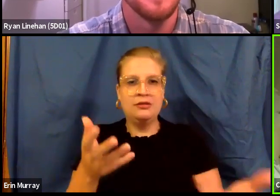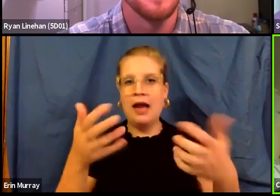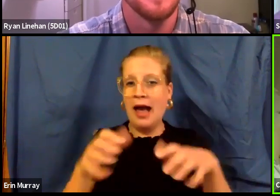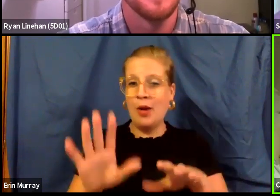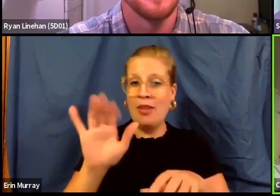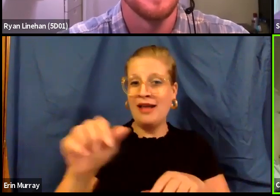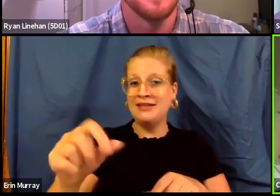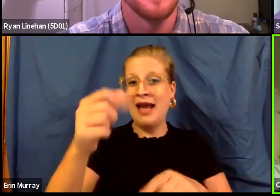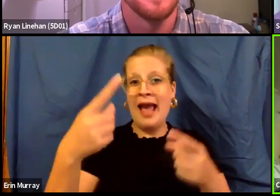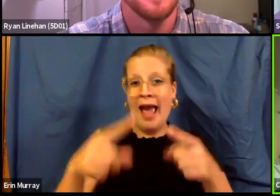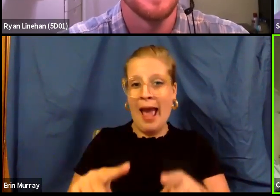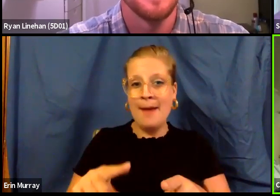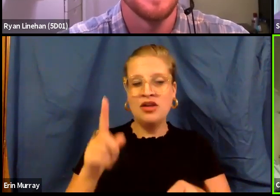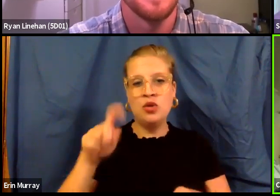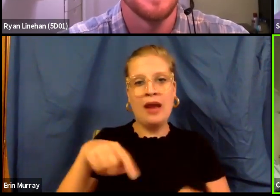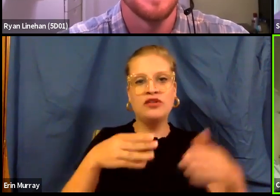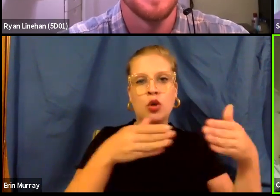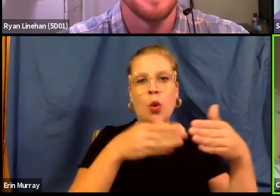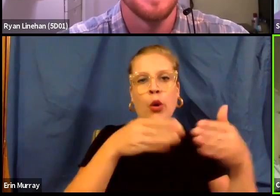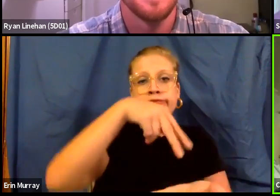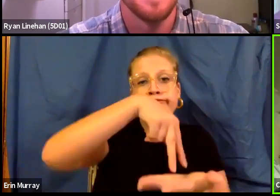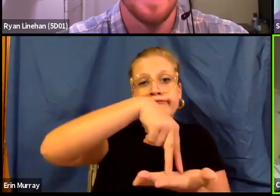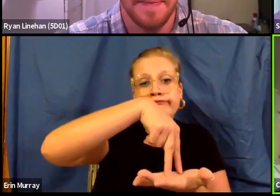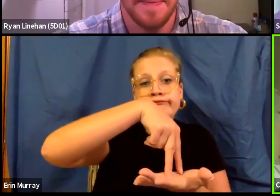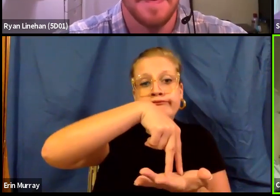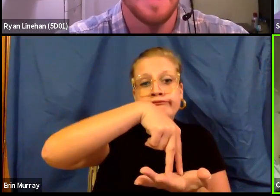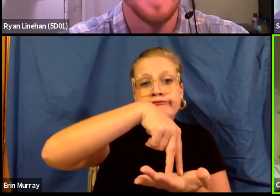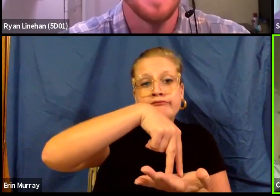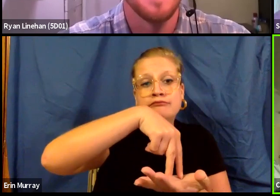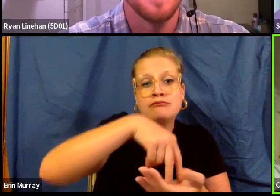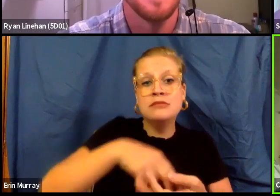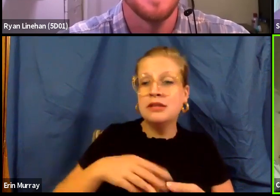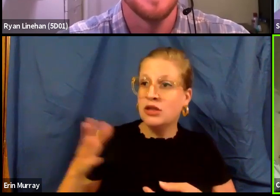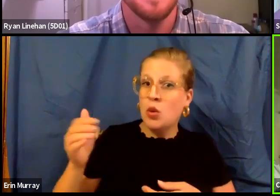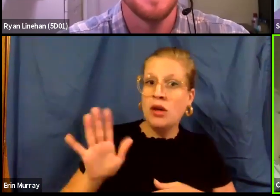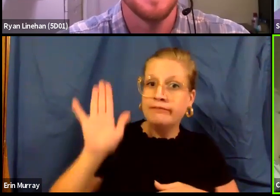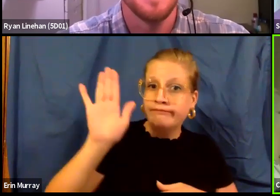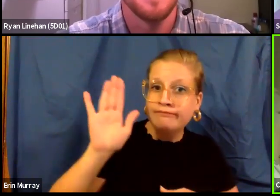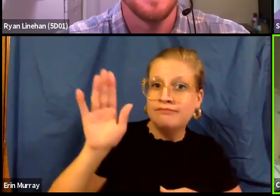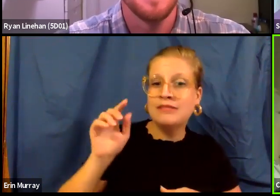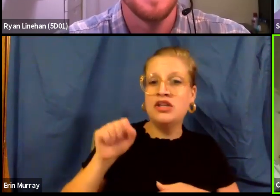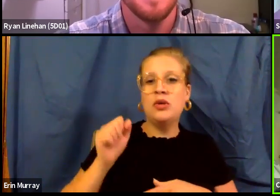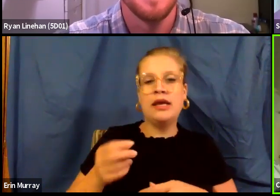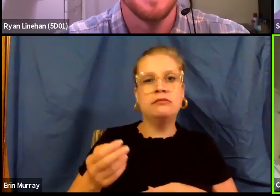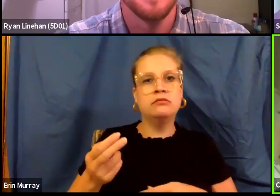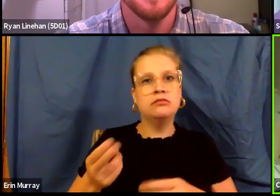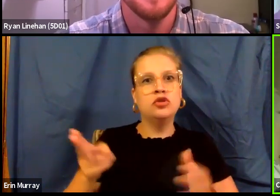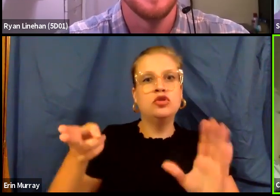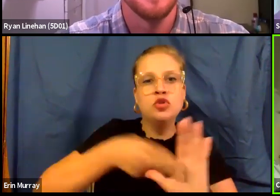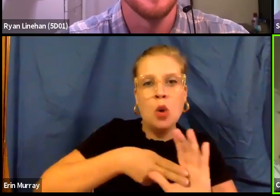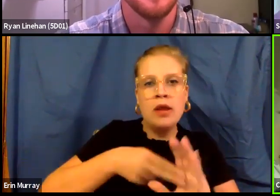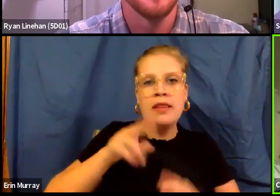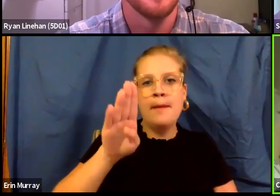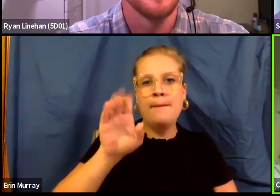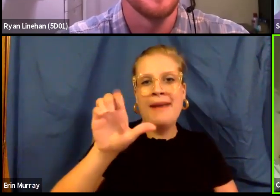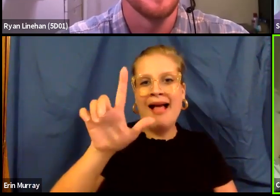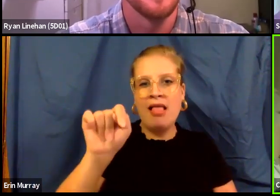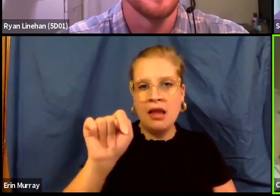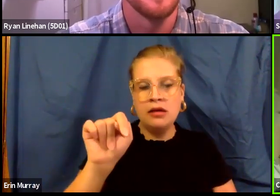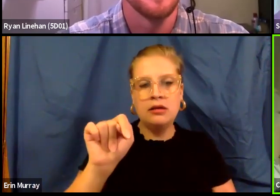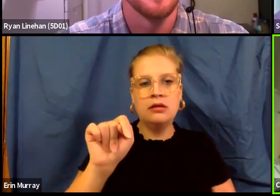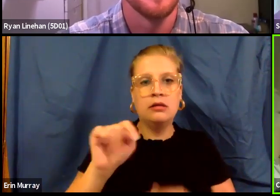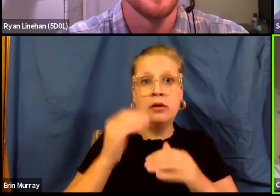for people because you have to stand on the corner and, you know, with this thing, I'd rather you get your nominate petition in so you can be on the ballot and we'll have to stand, you know, we don't know how